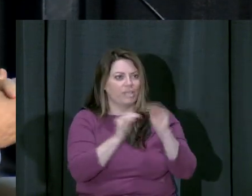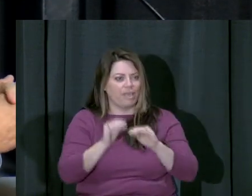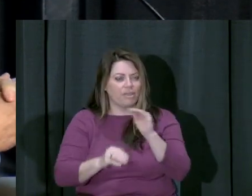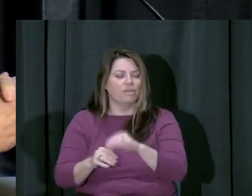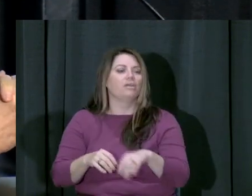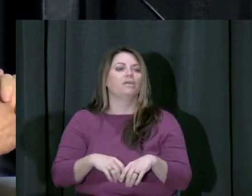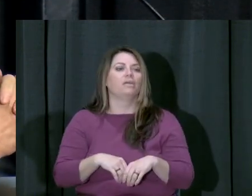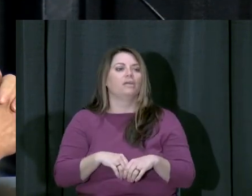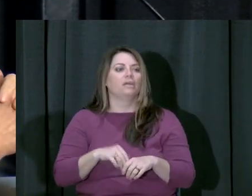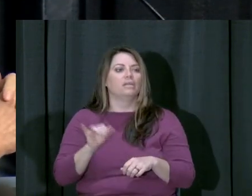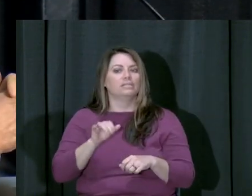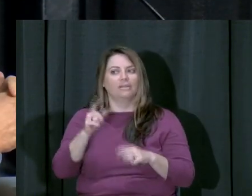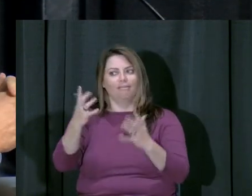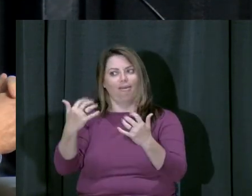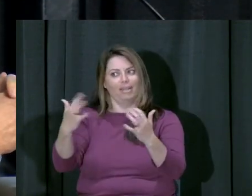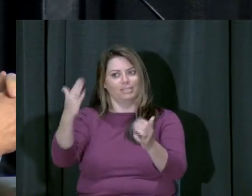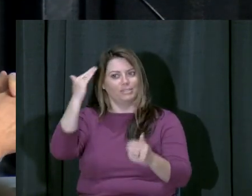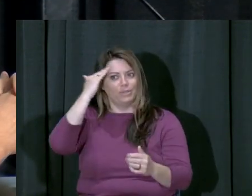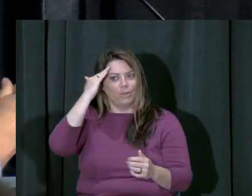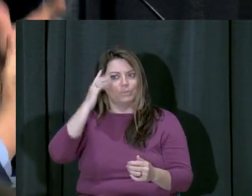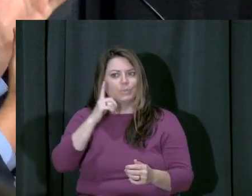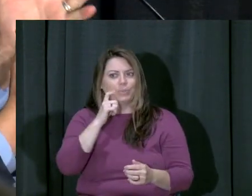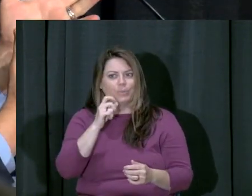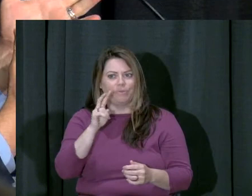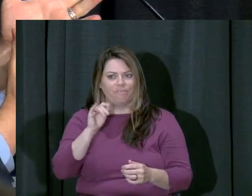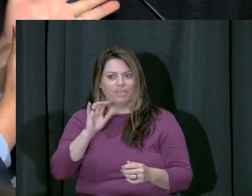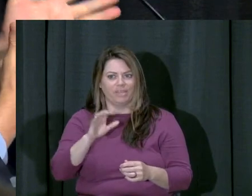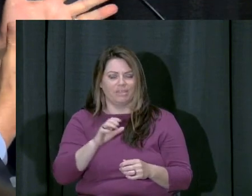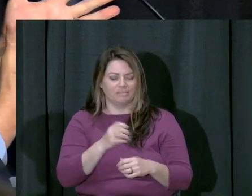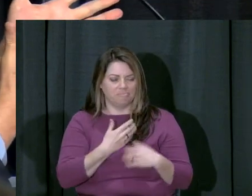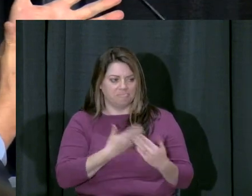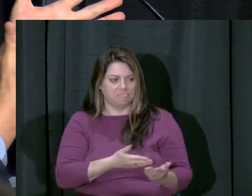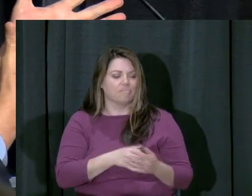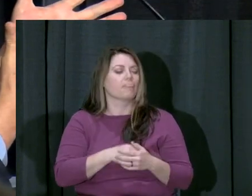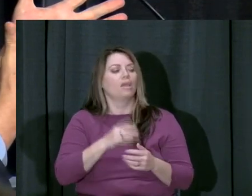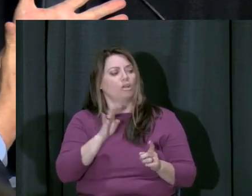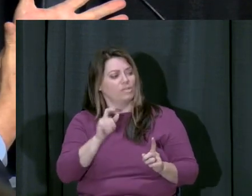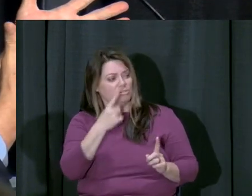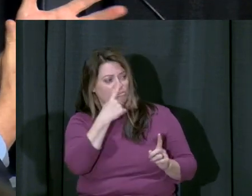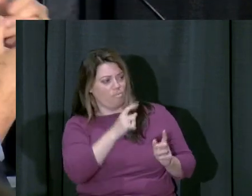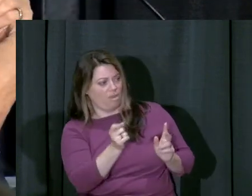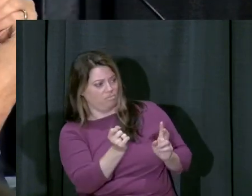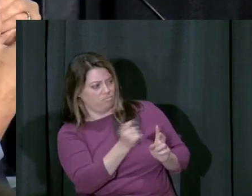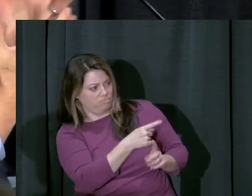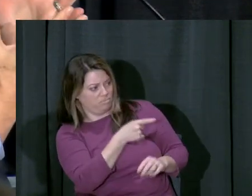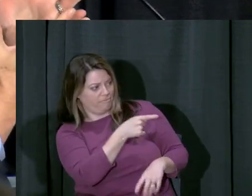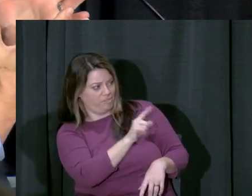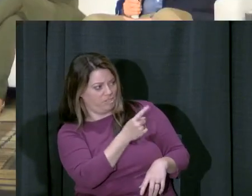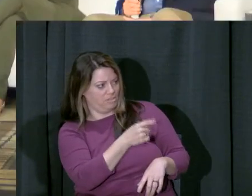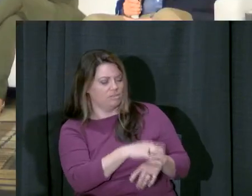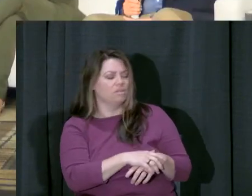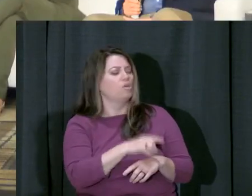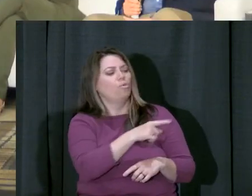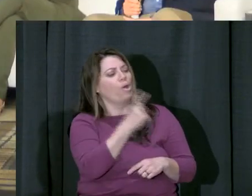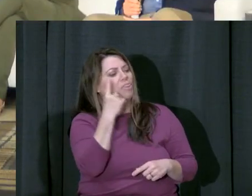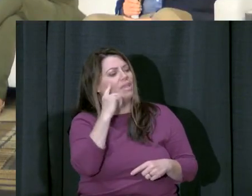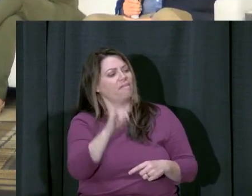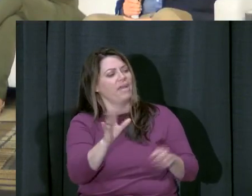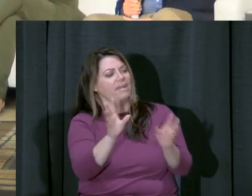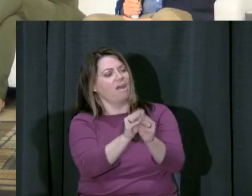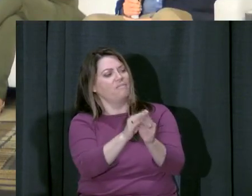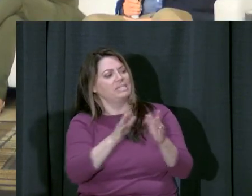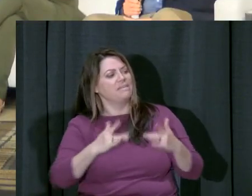I'm sure most of our audience knows who Vint is. Crystal, can I start with you, if it's all right? What did you think of the conference, the event,